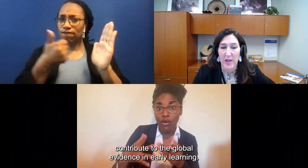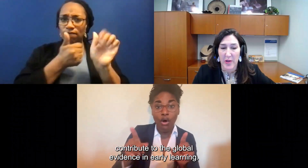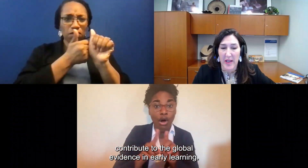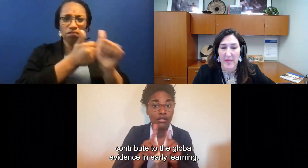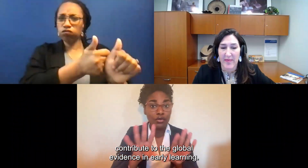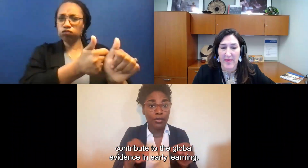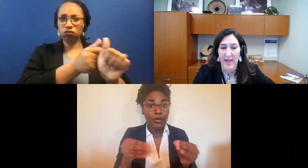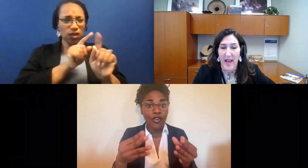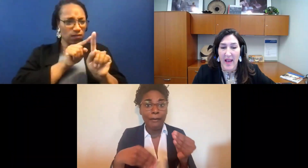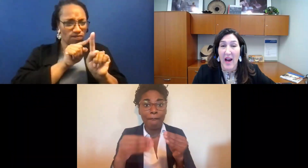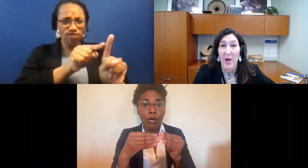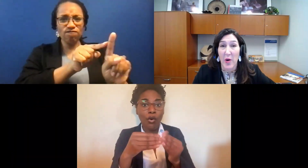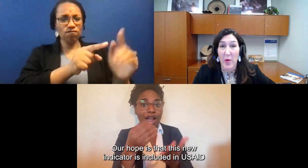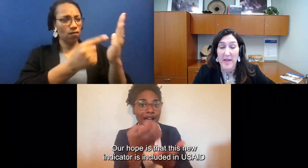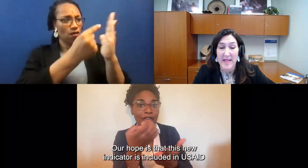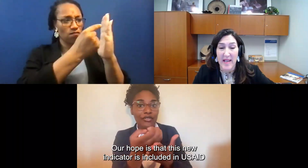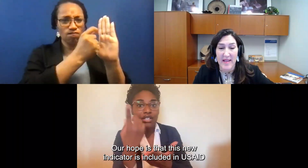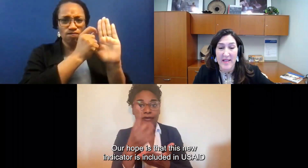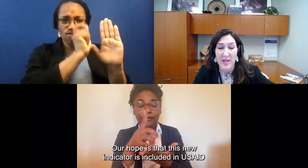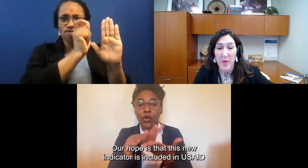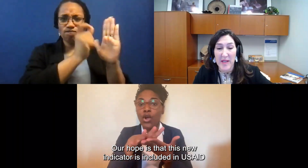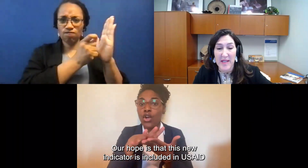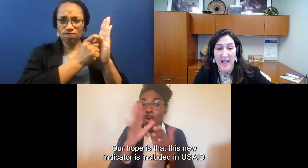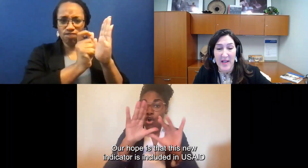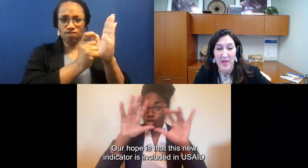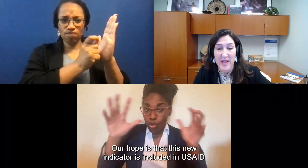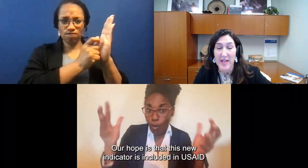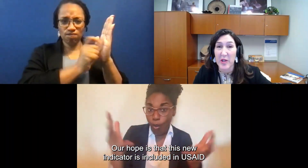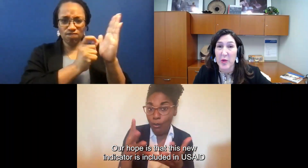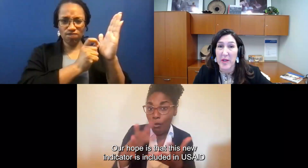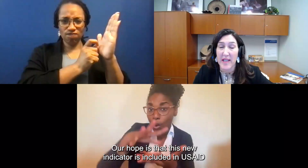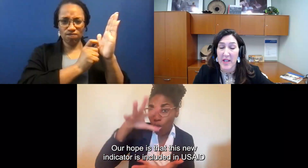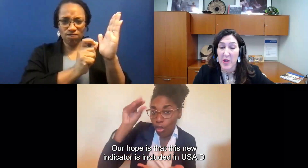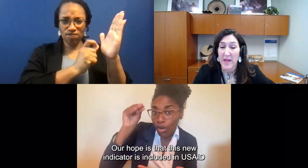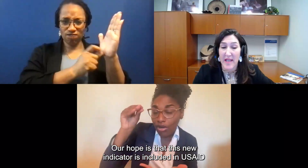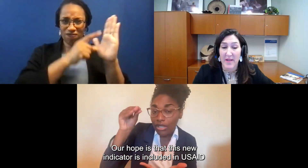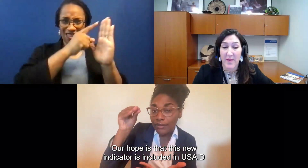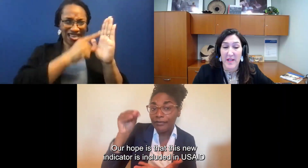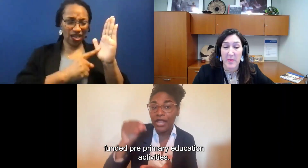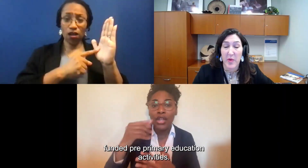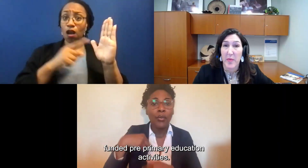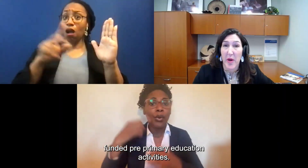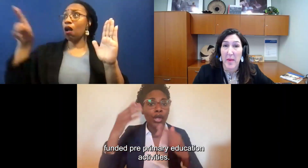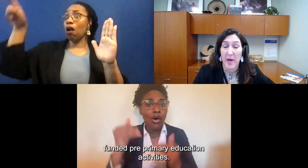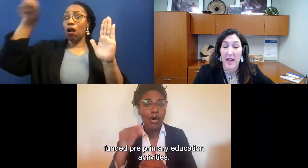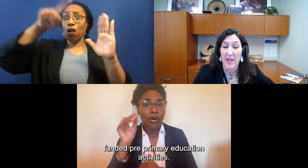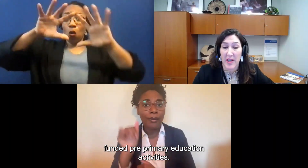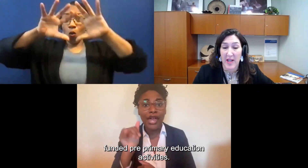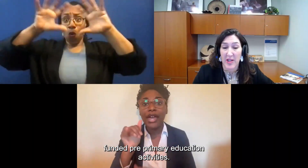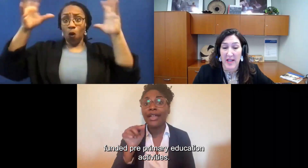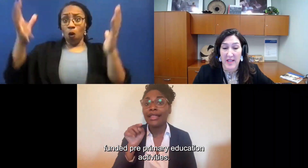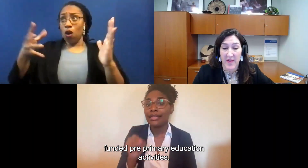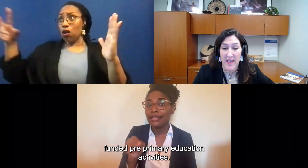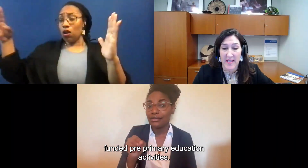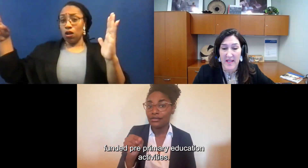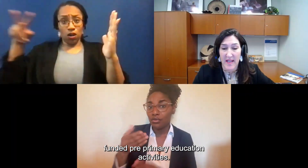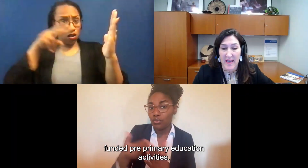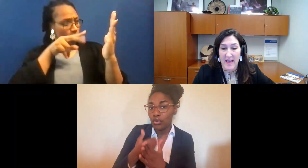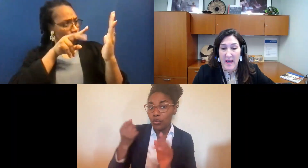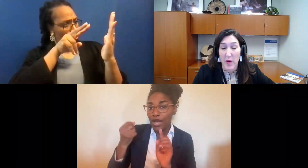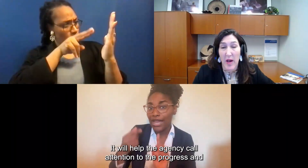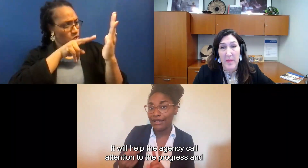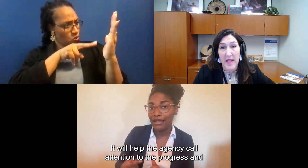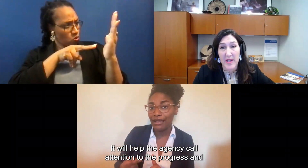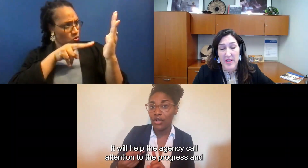evidence in early learning. Our hope is that this new indicator is included in USAID-funded pre-primary education